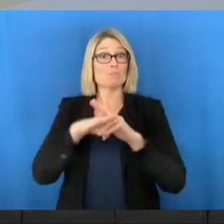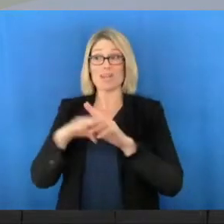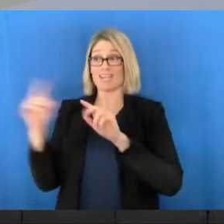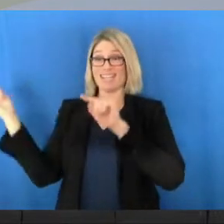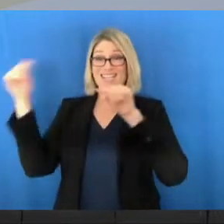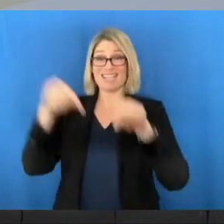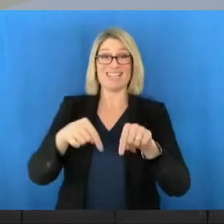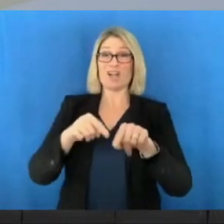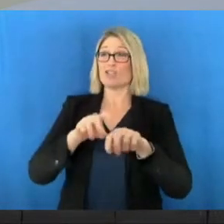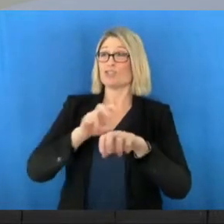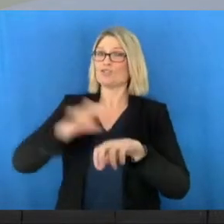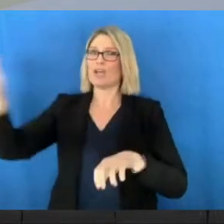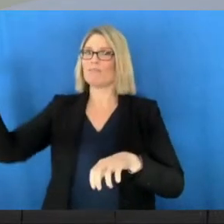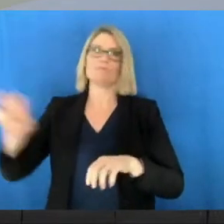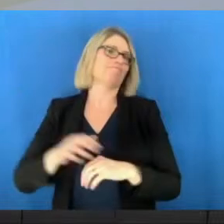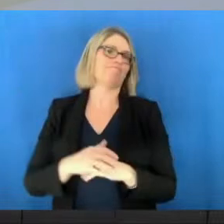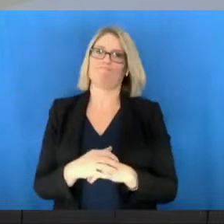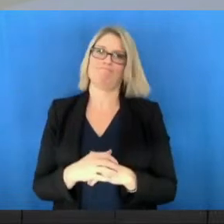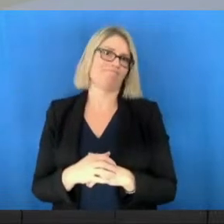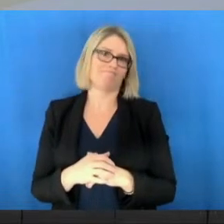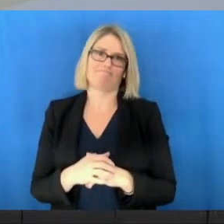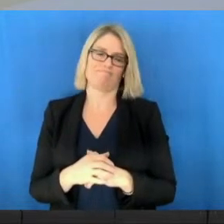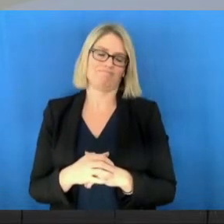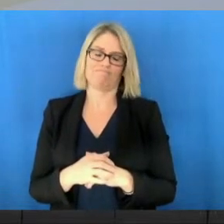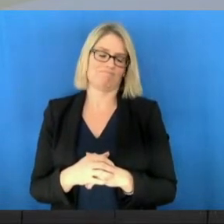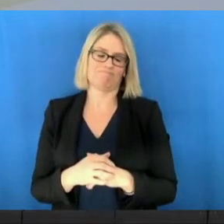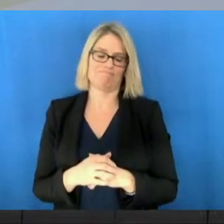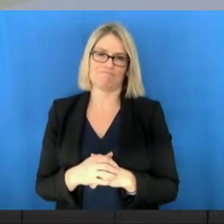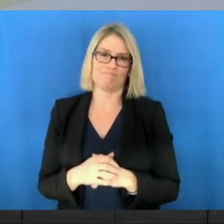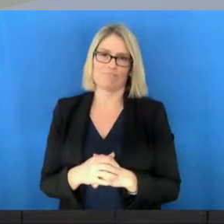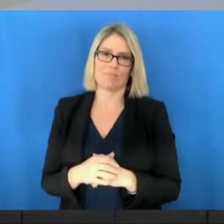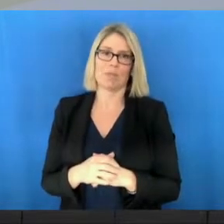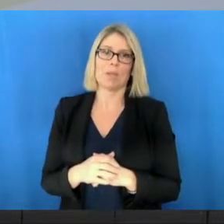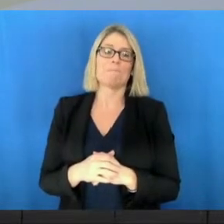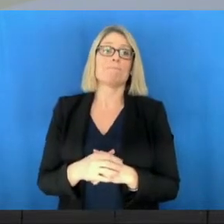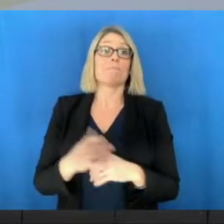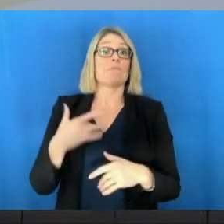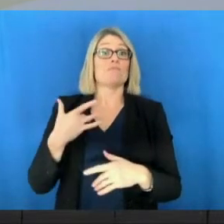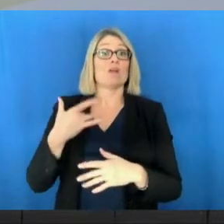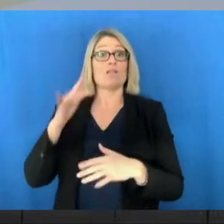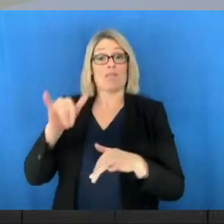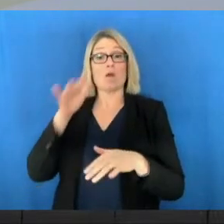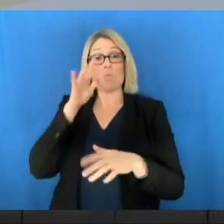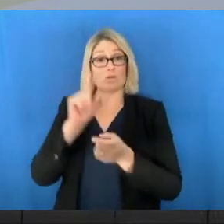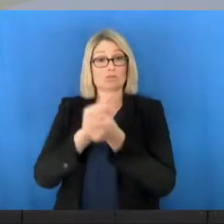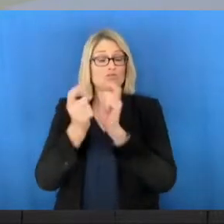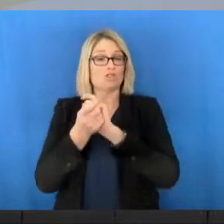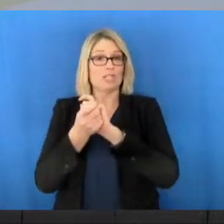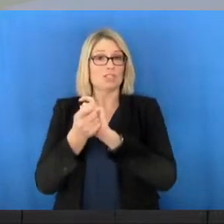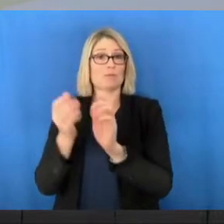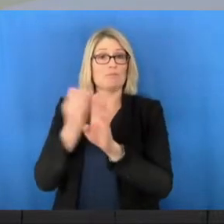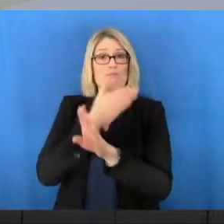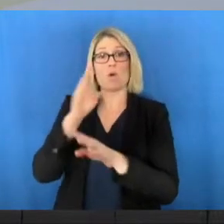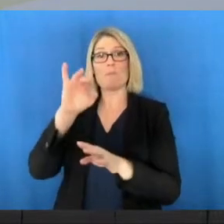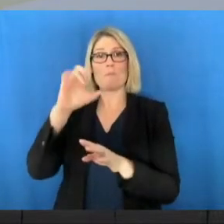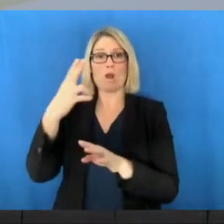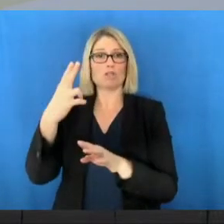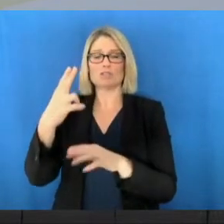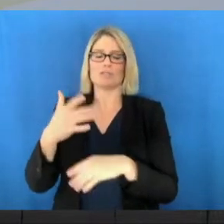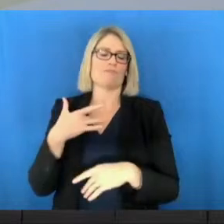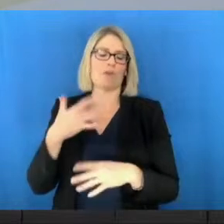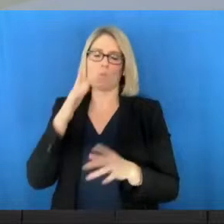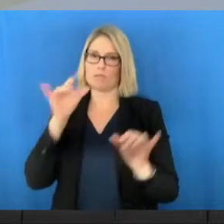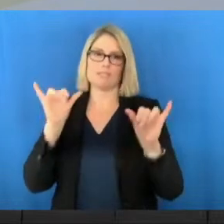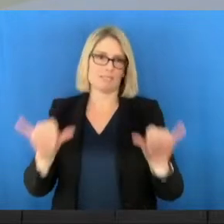for non-essential purposes. I do not anticipate that advice changing before mid-March. Again,